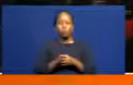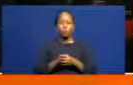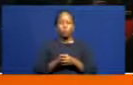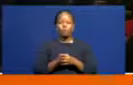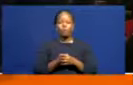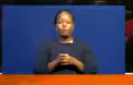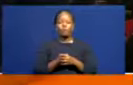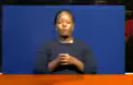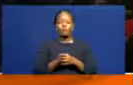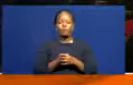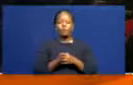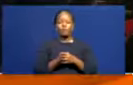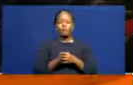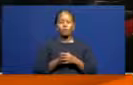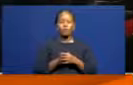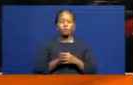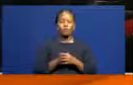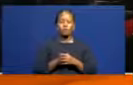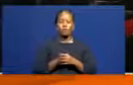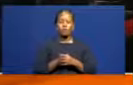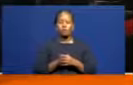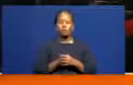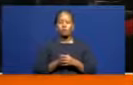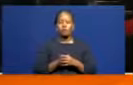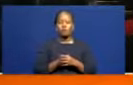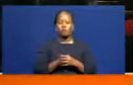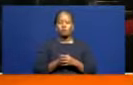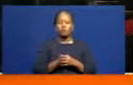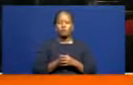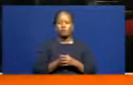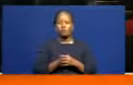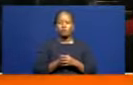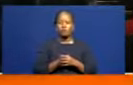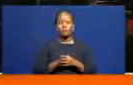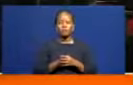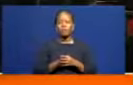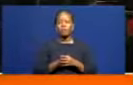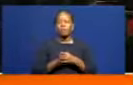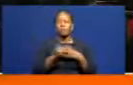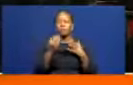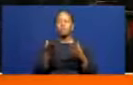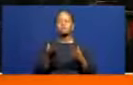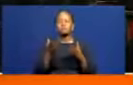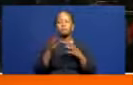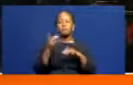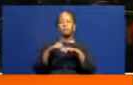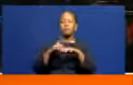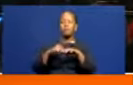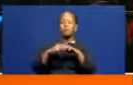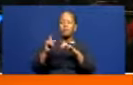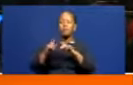We'll do the presentation of awards. Sawuna, quickly. Meanwhile, as this happens,